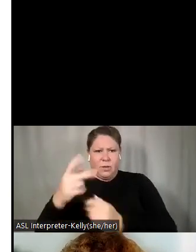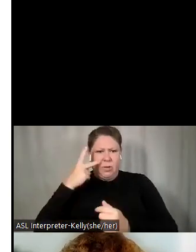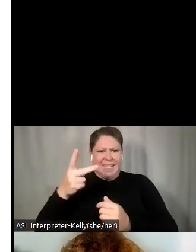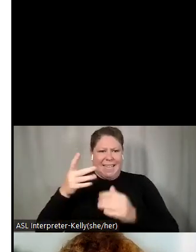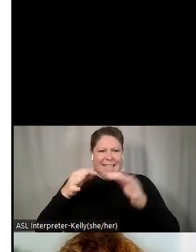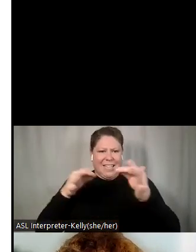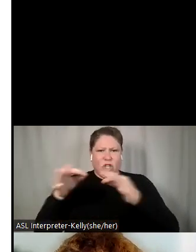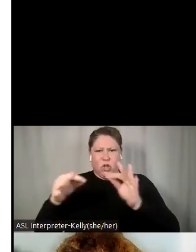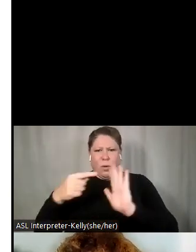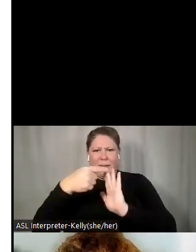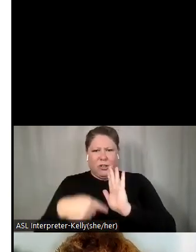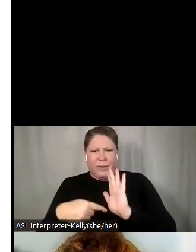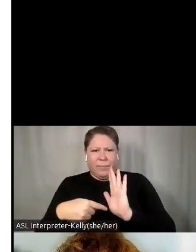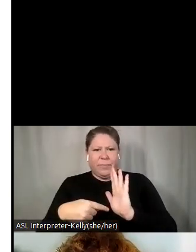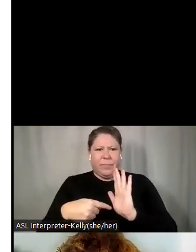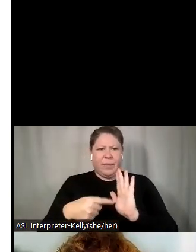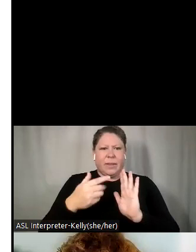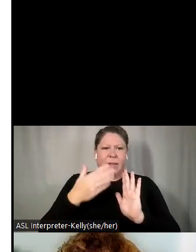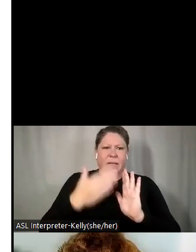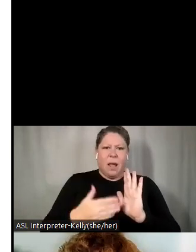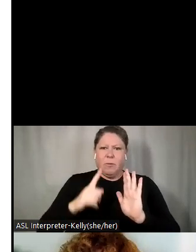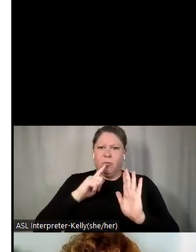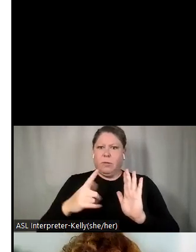pieces that resonate really strongly with those of us who